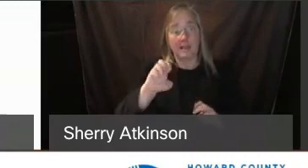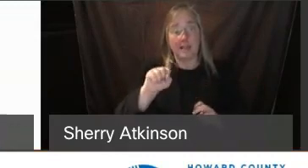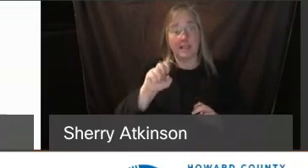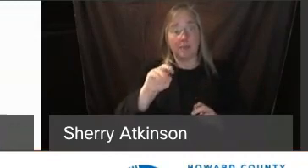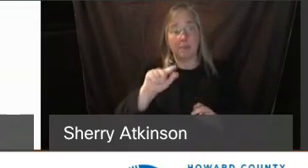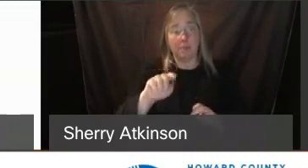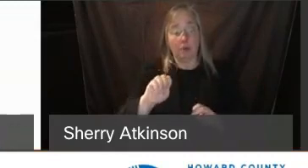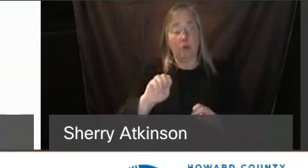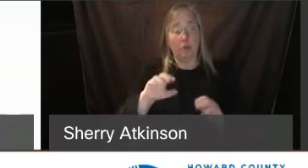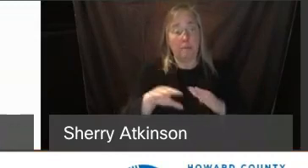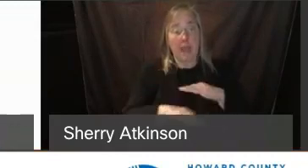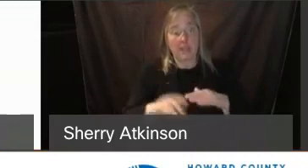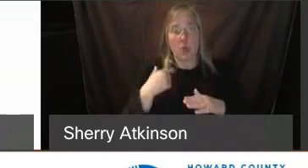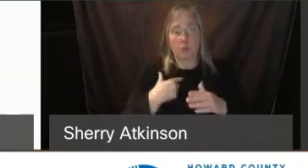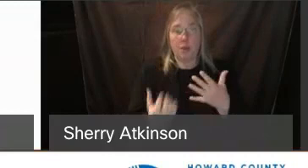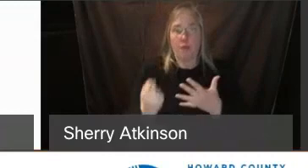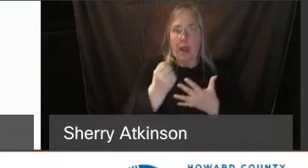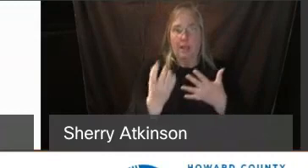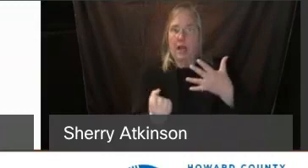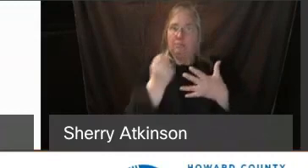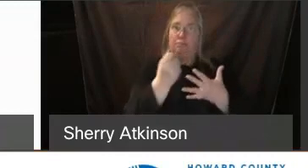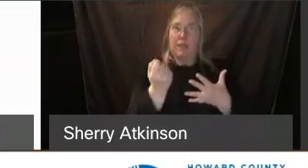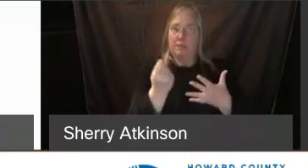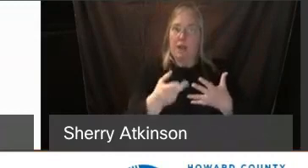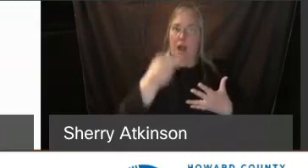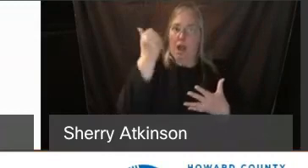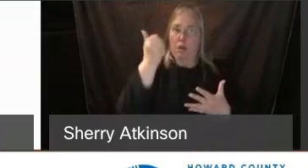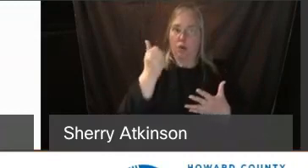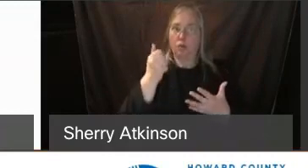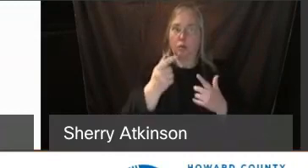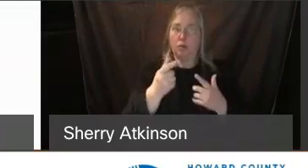a little bit higher in terms of just actual dollars at number 6.